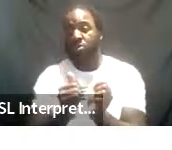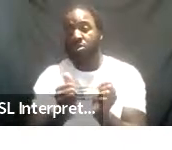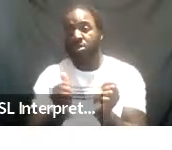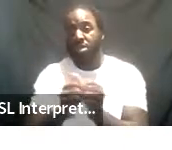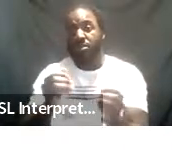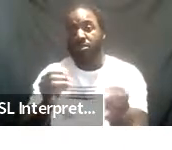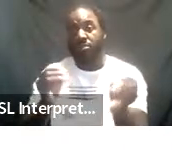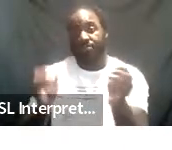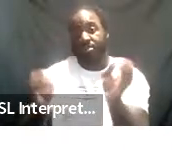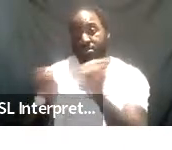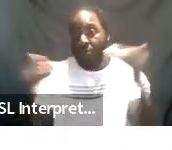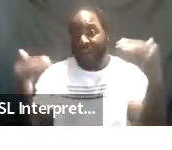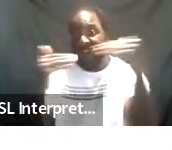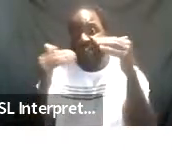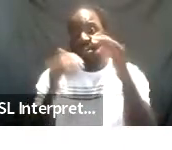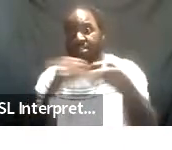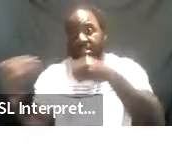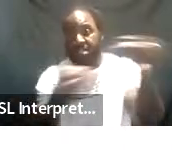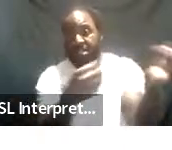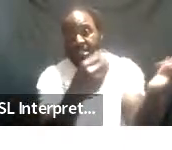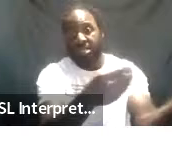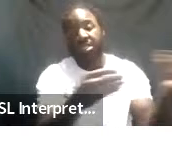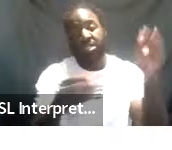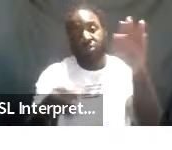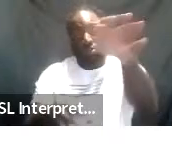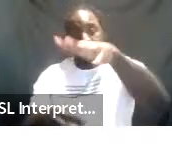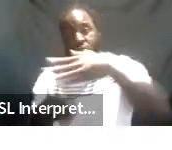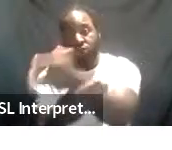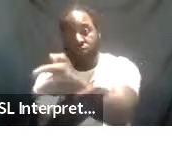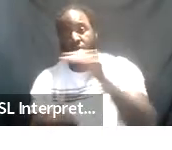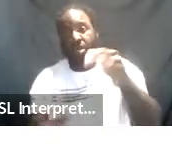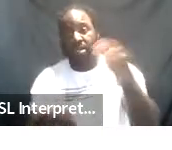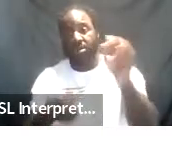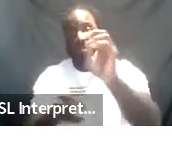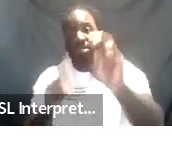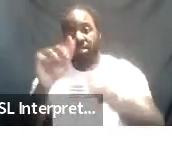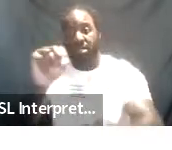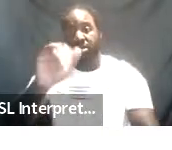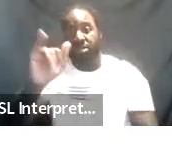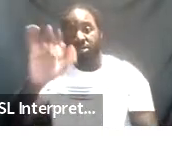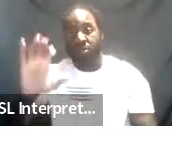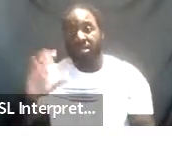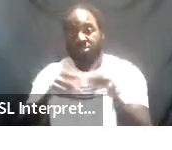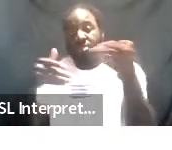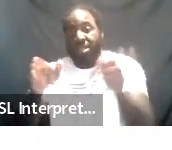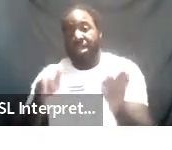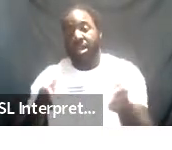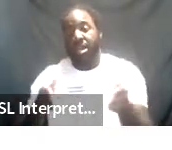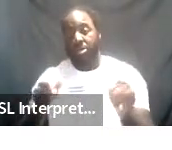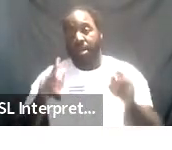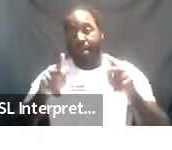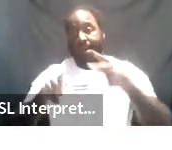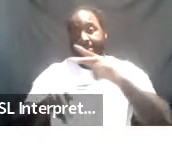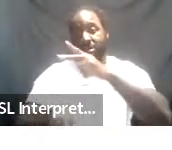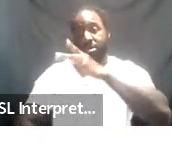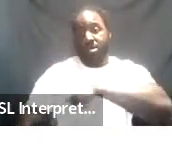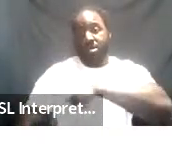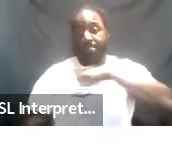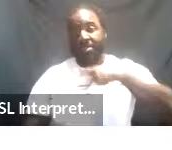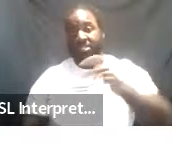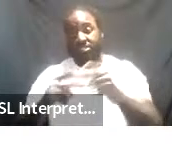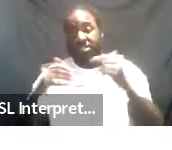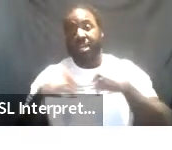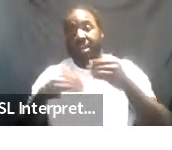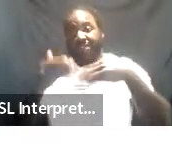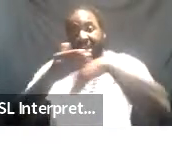equitably distribute them throughout New York City to make sure that all patients have access to these facilities? Related